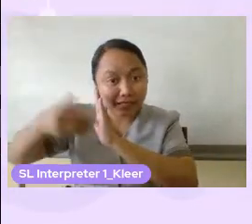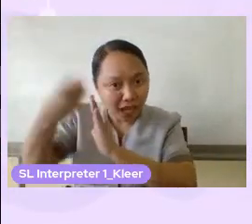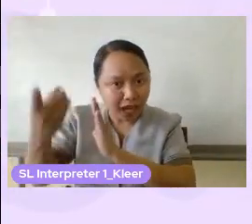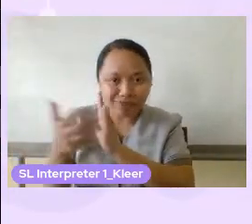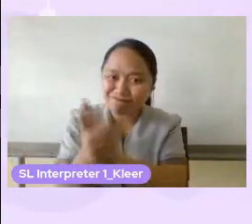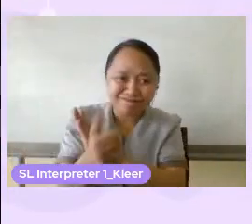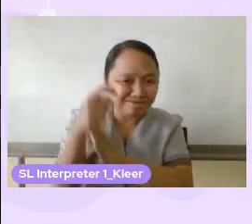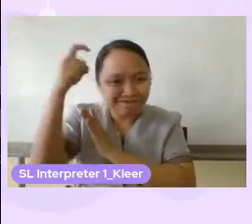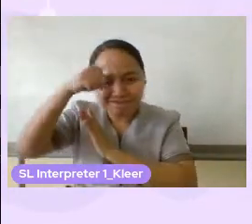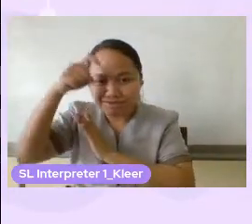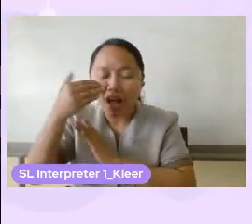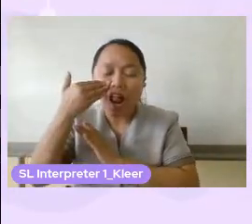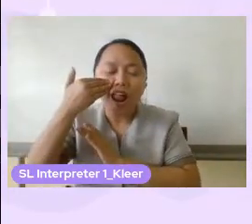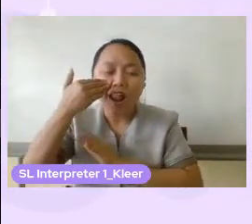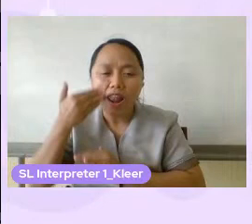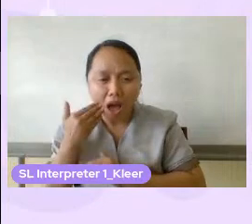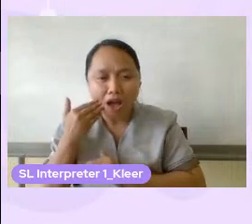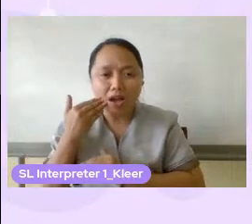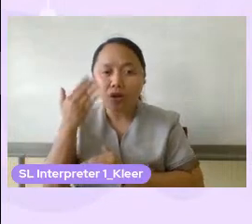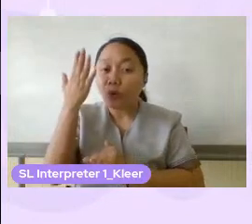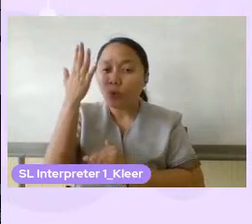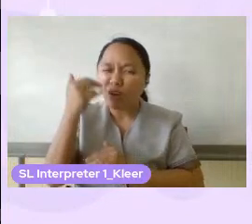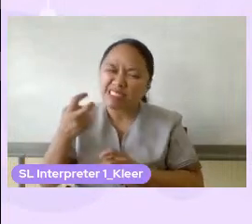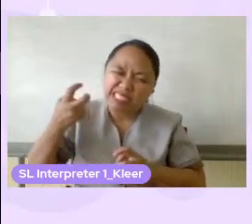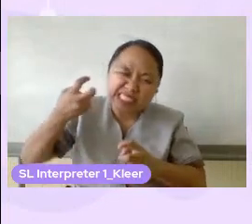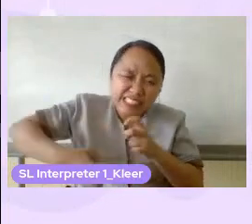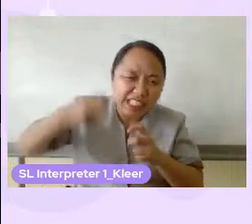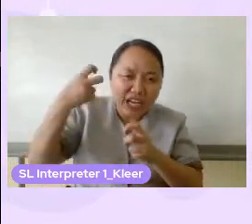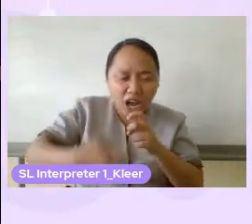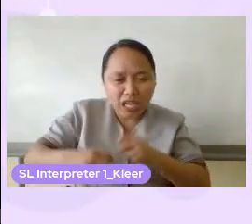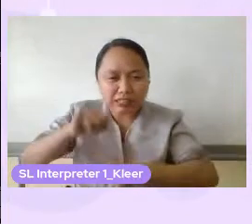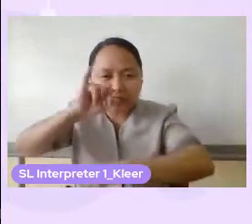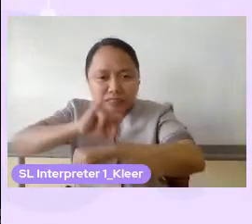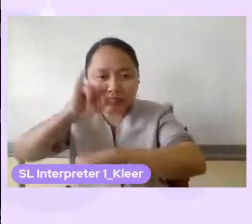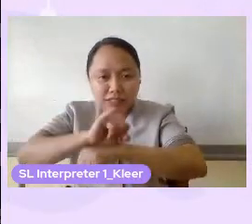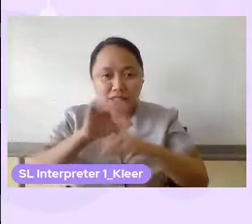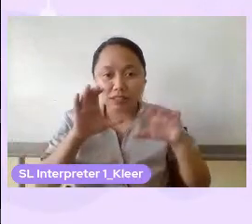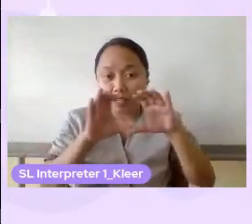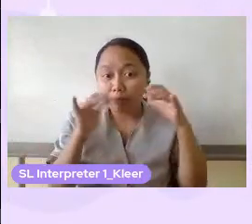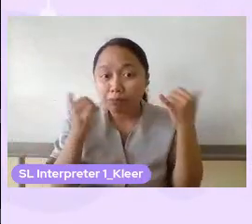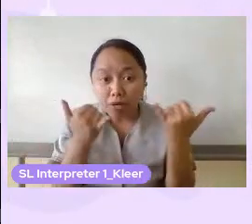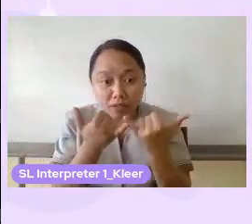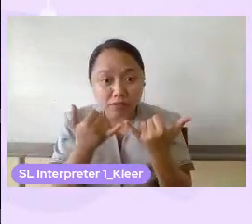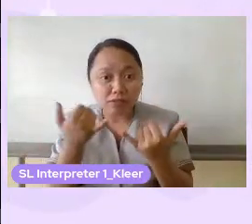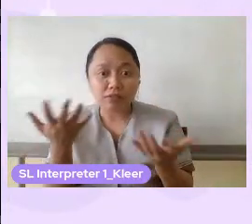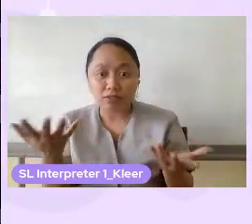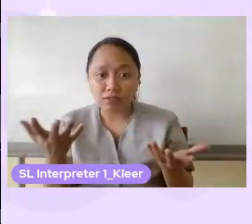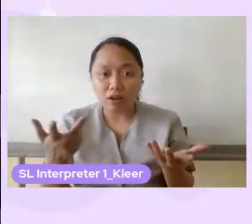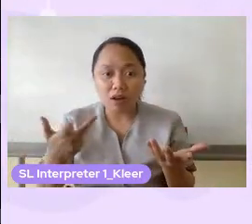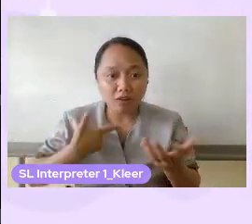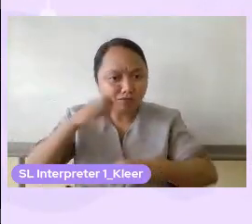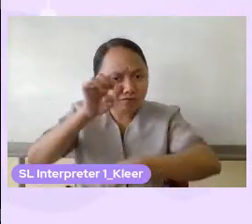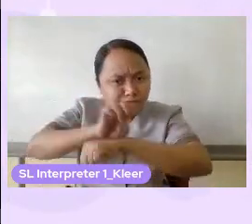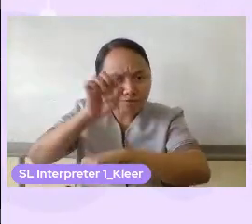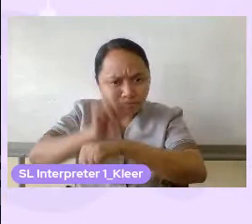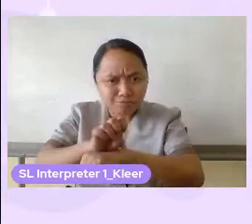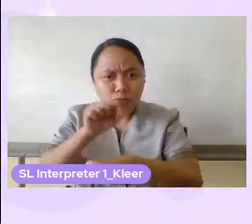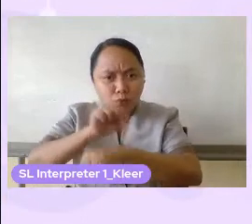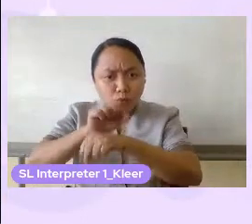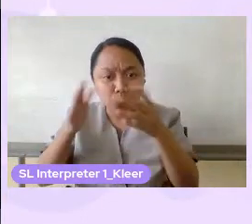Kaya kinukulang at nahihirapan yung ating mga industries and companies to really look for employees and workers. Number